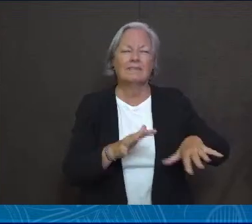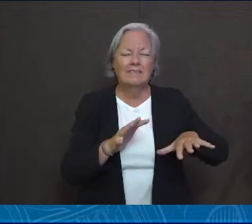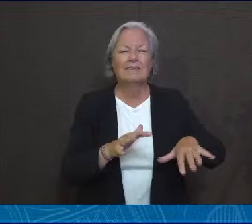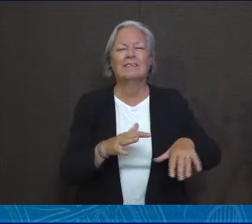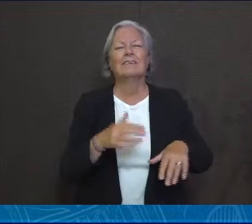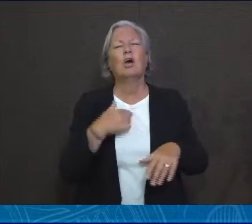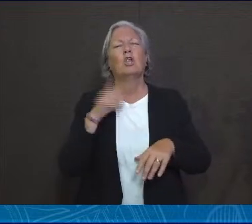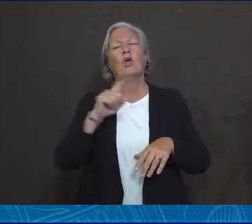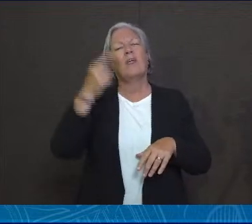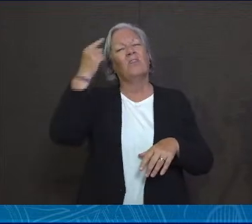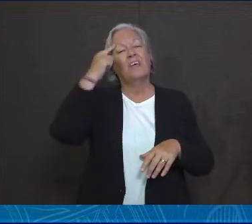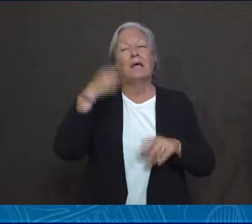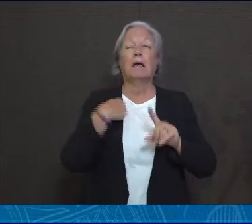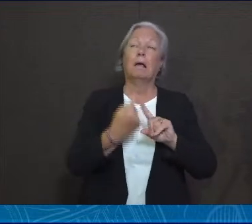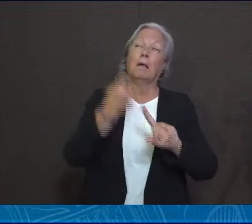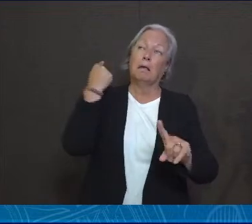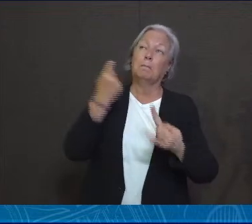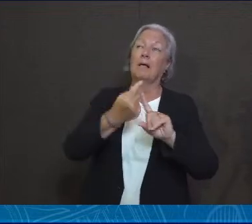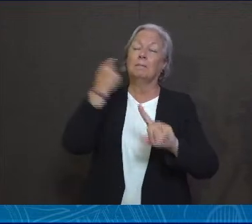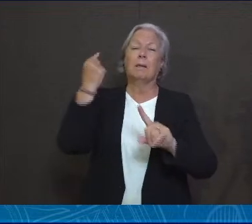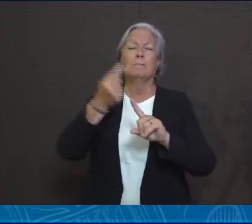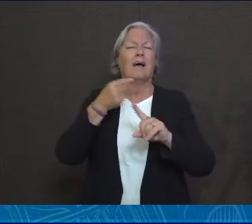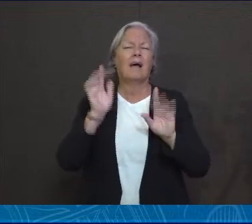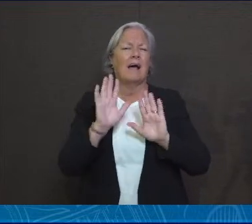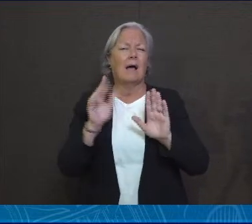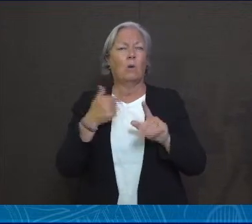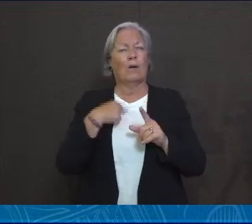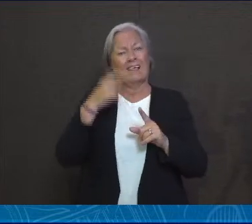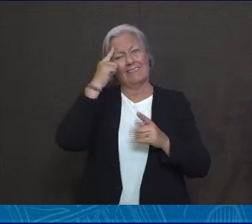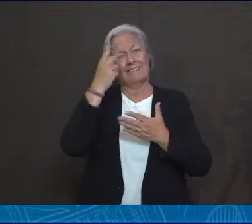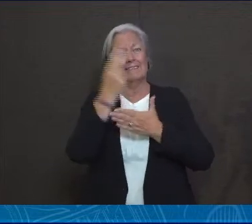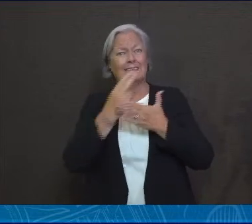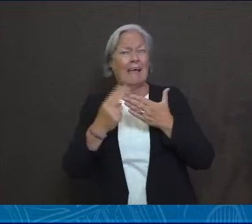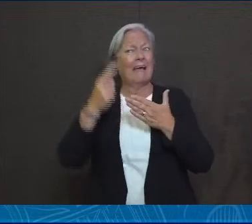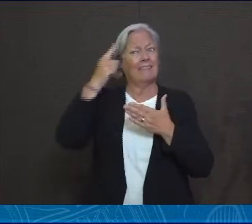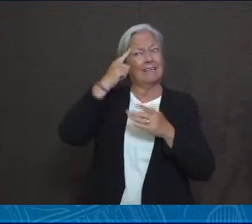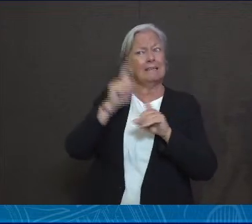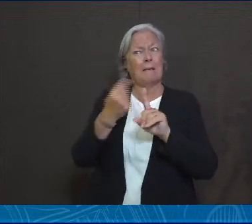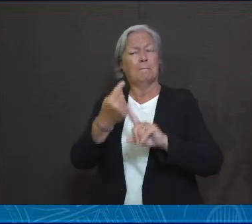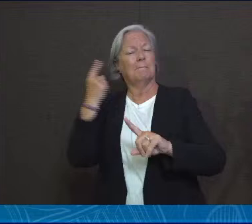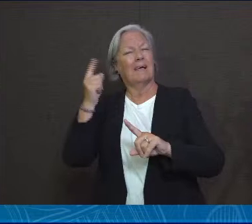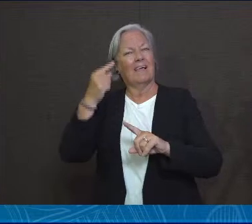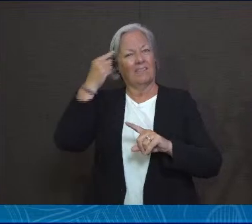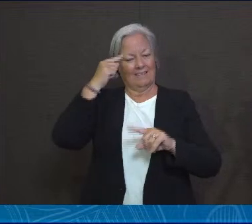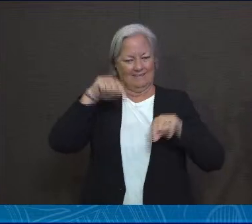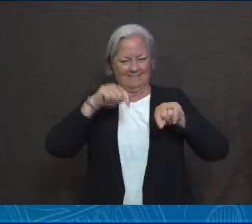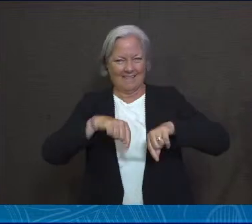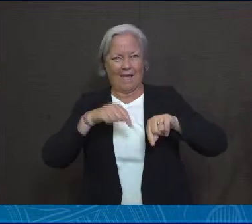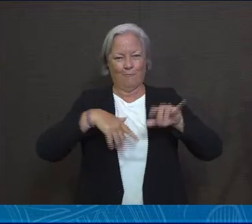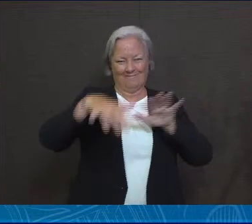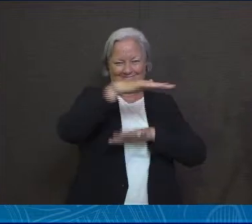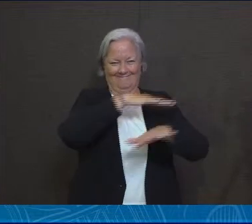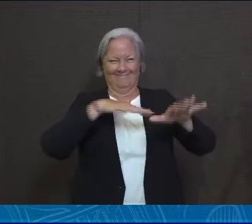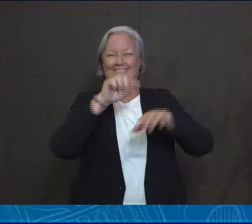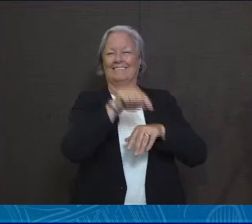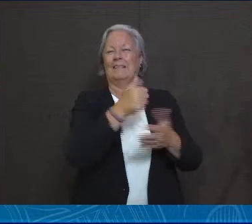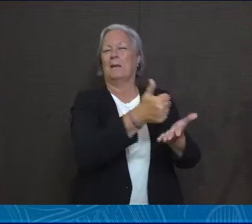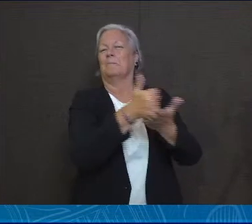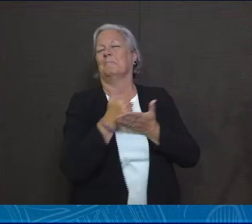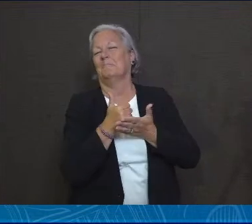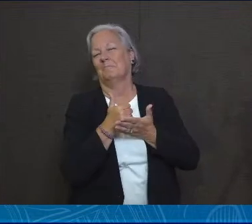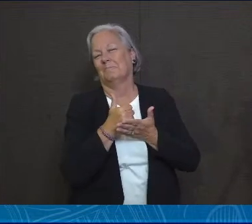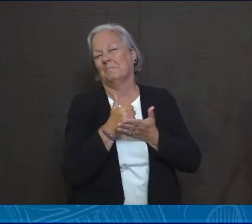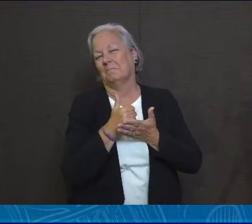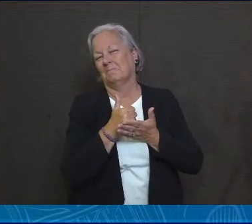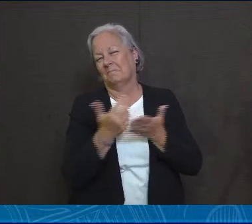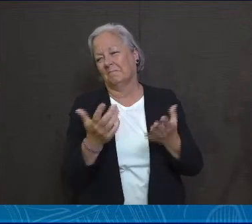and I don't think we should be designing infrastructure that way. Thank you very much. Vidushi? I